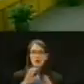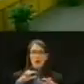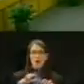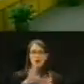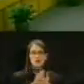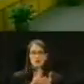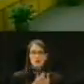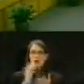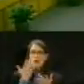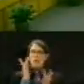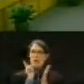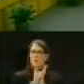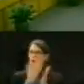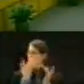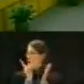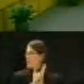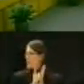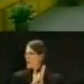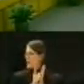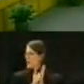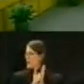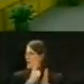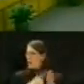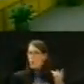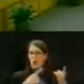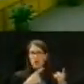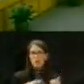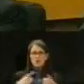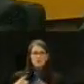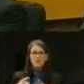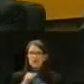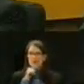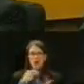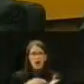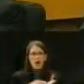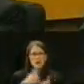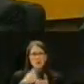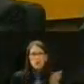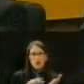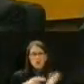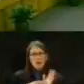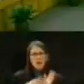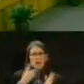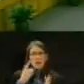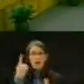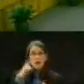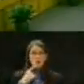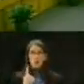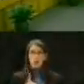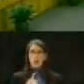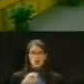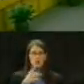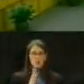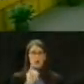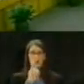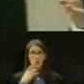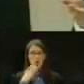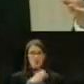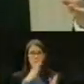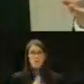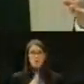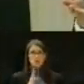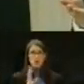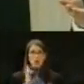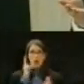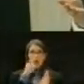and up, Commissioner Smith? Well, for one, you let one commissioner come in that would be sworn in, but you wouldn't let somebody else.